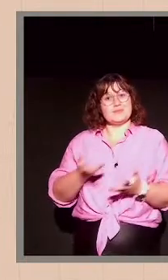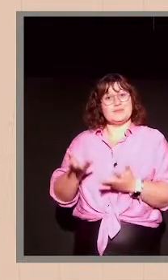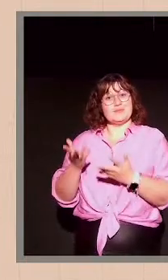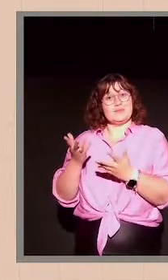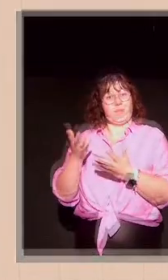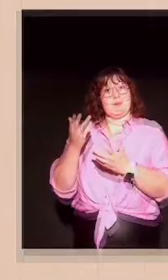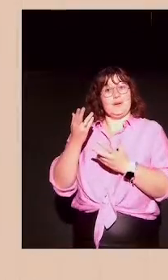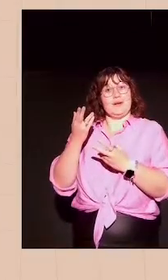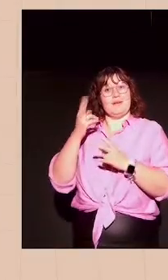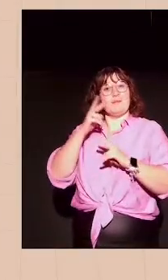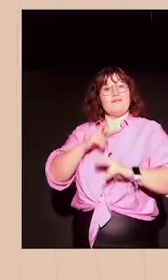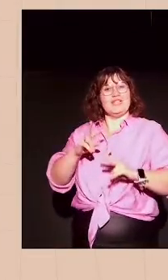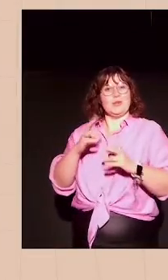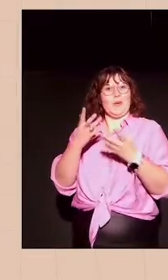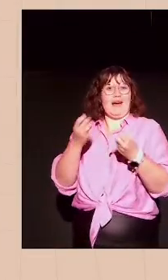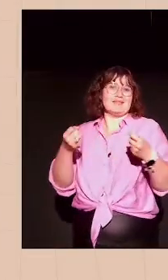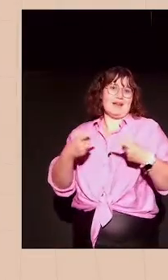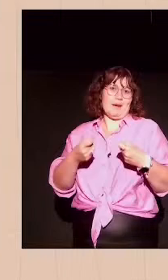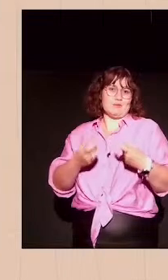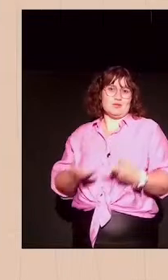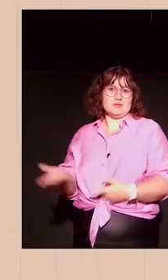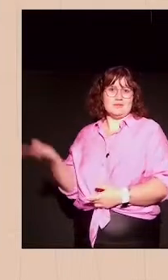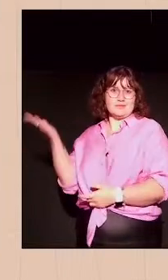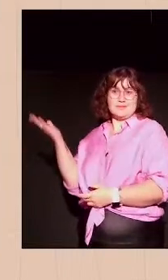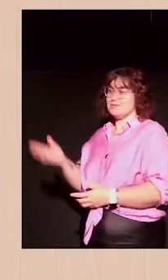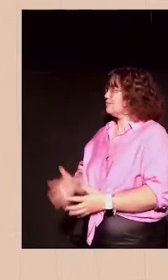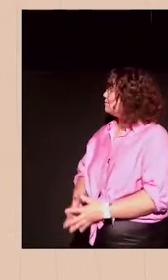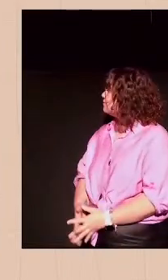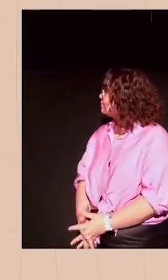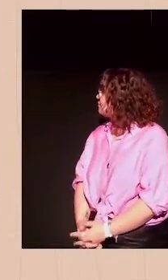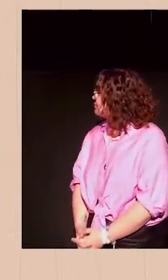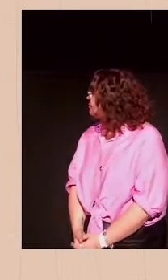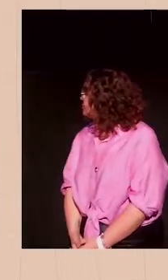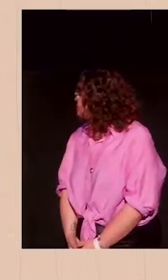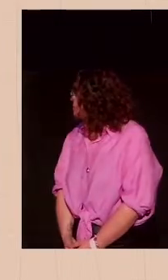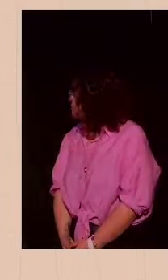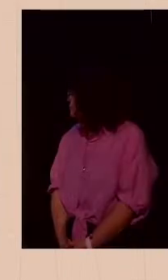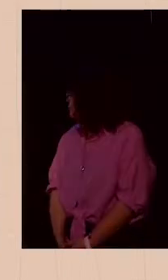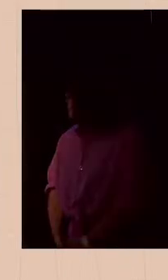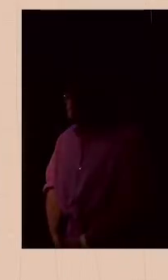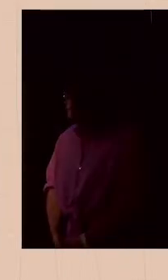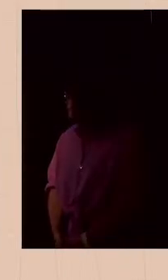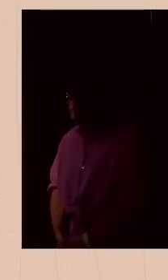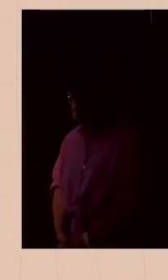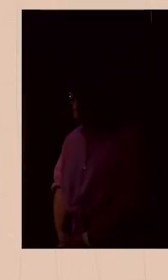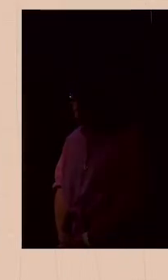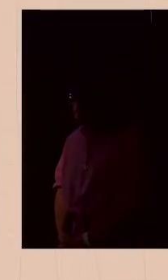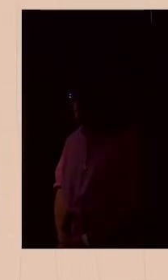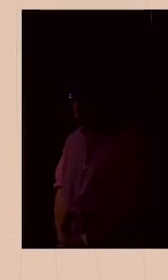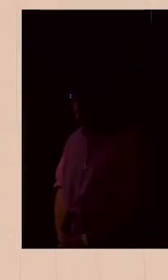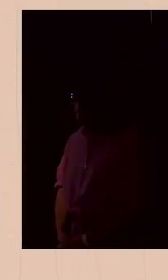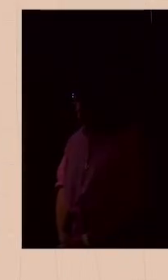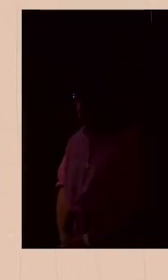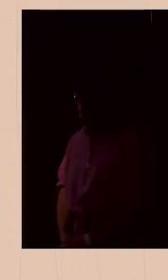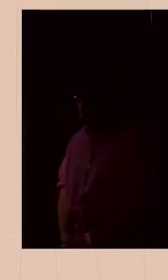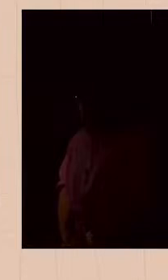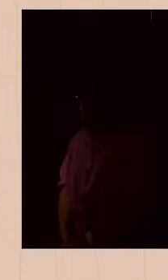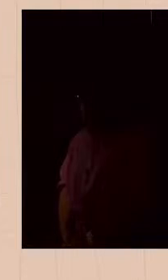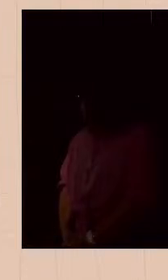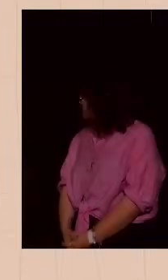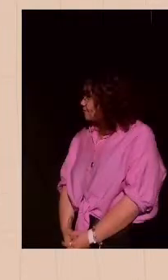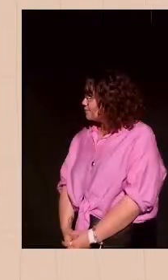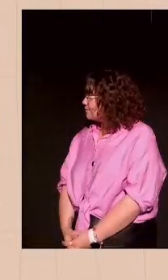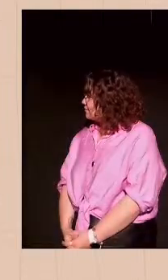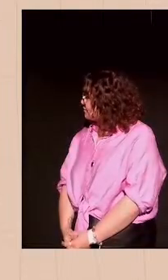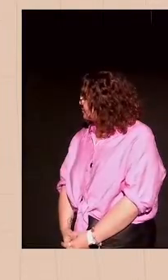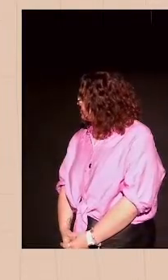My name is Rhiannon Armstrong. I describe myself as a performance artist.